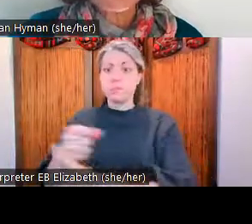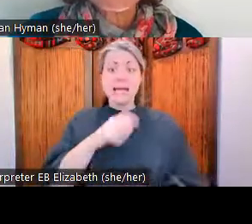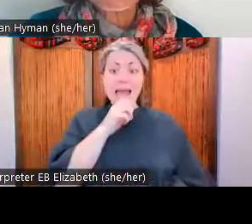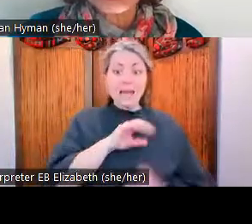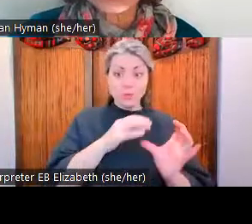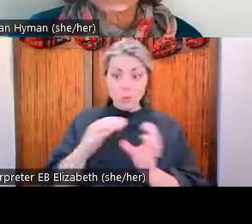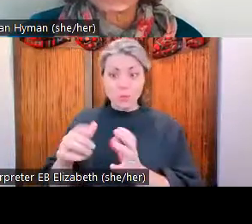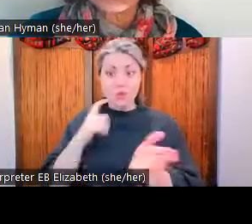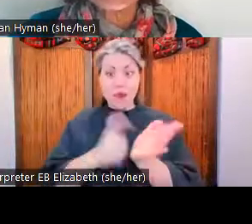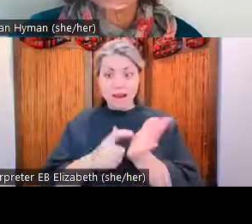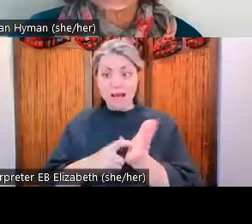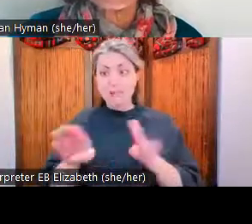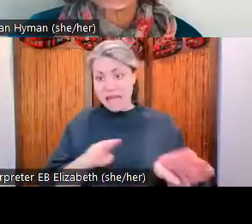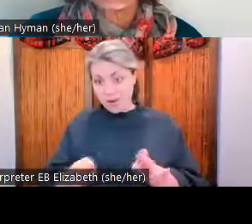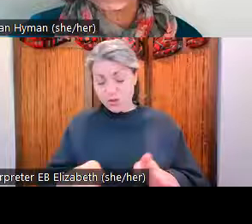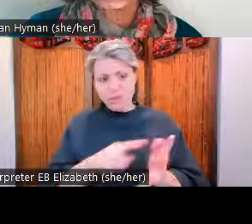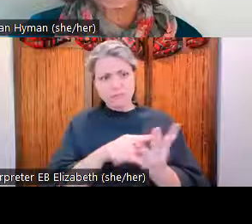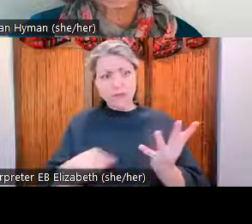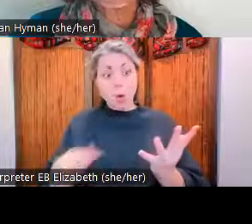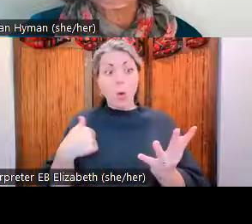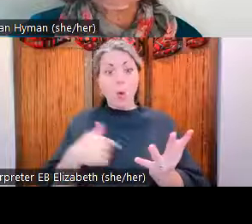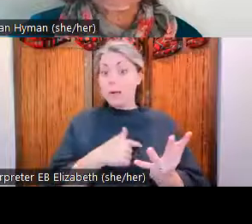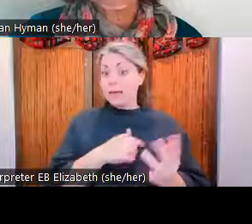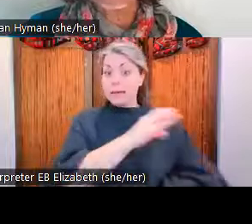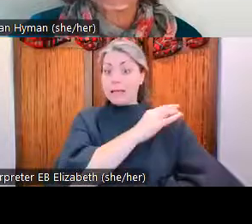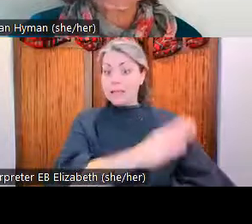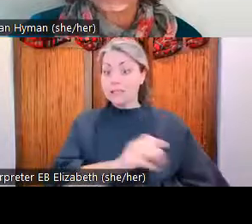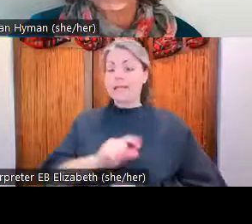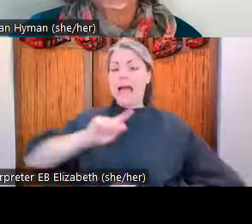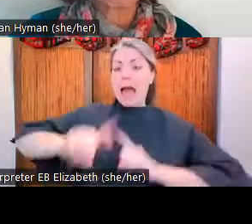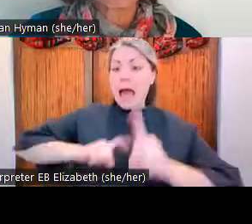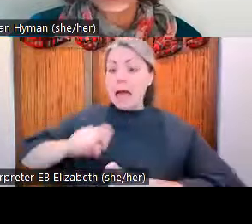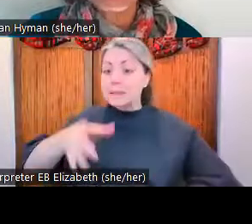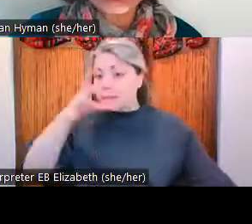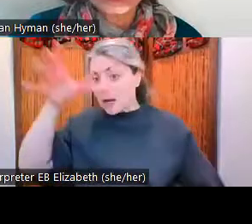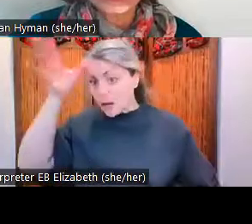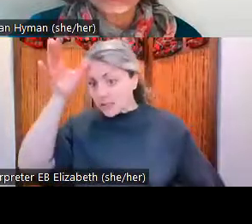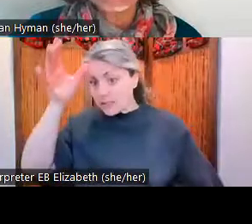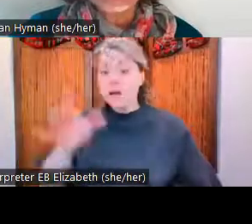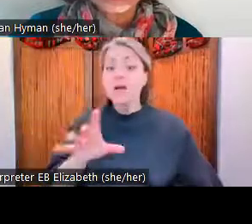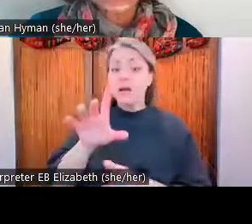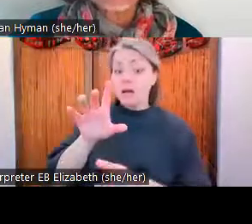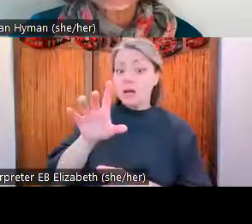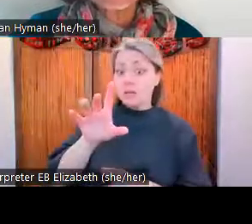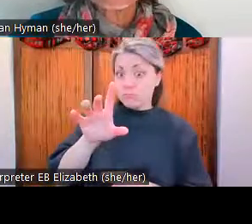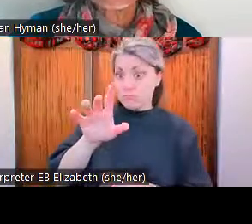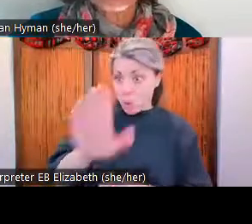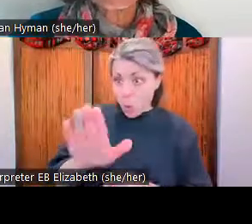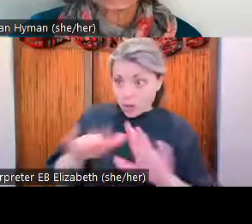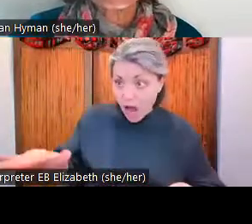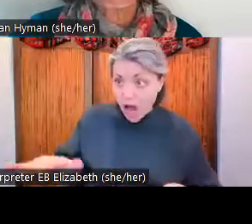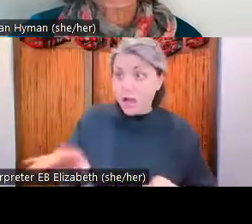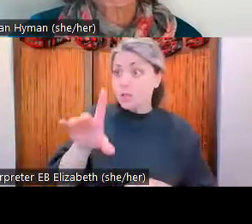ask parents about. Parents and caregivers are there to observe their children all the time. They interact with their children, and we take